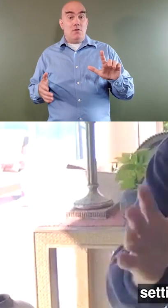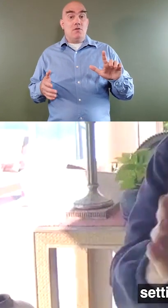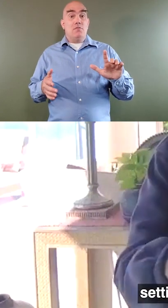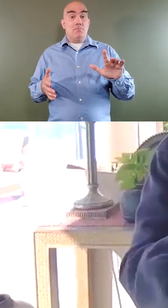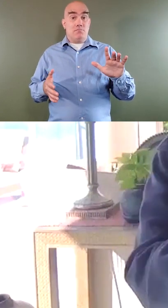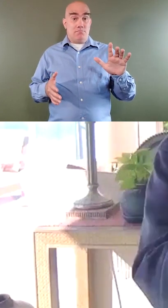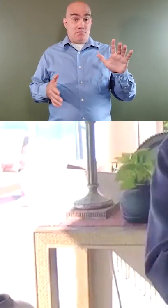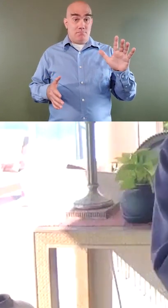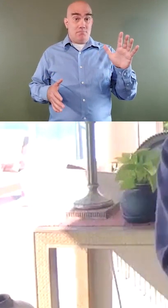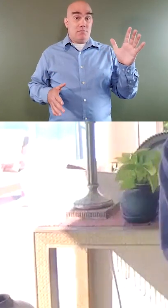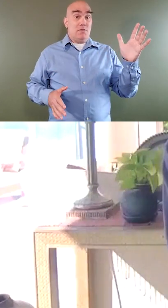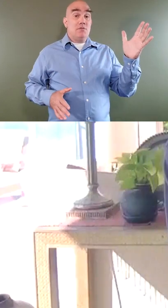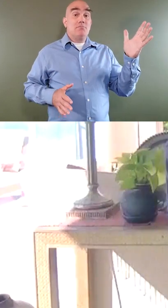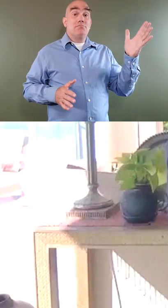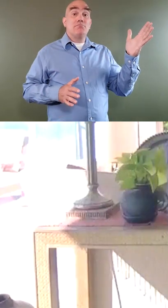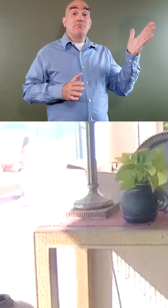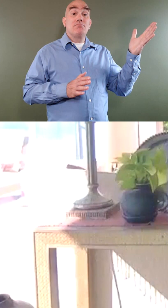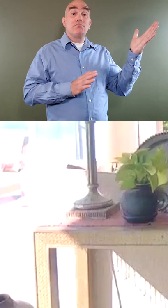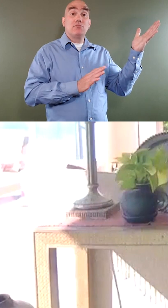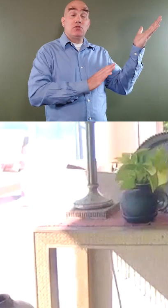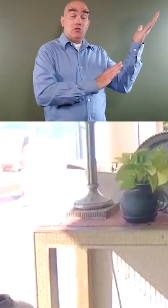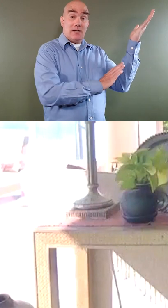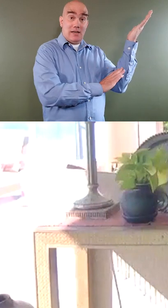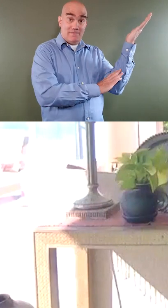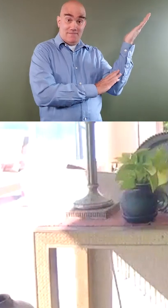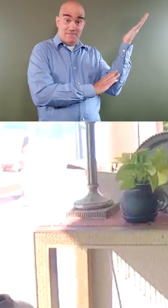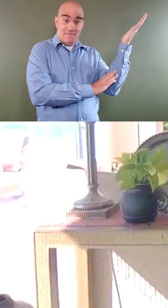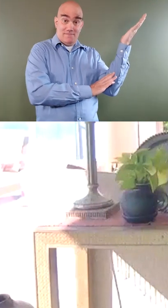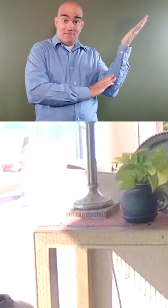brush knee on the left, turning to the left,